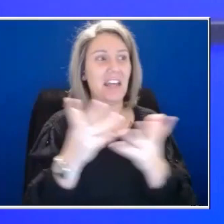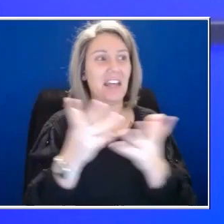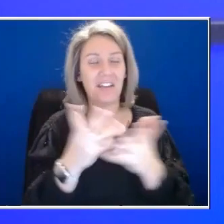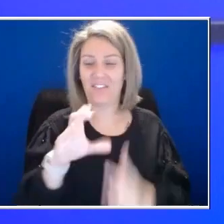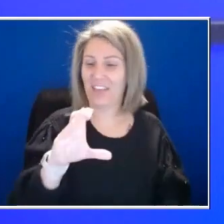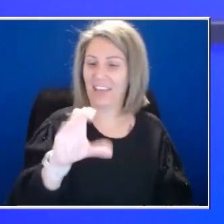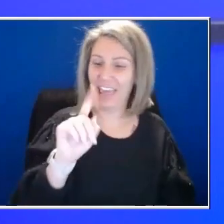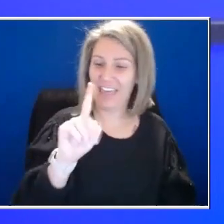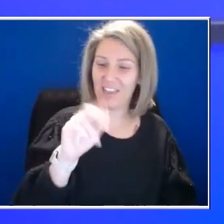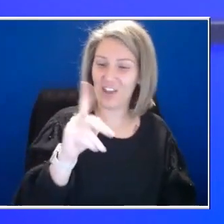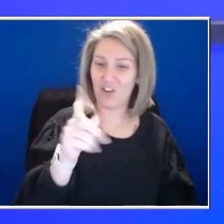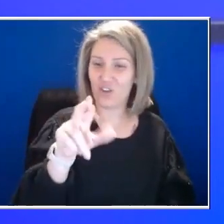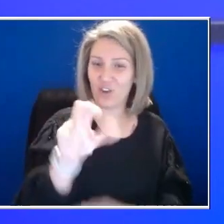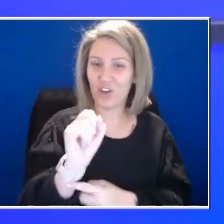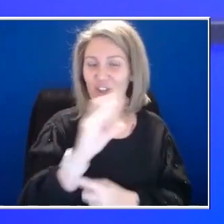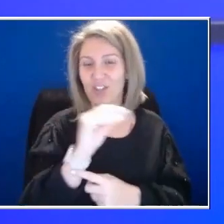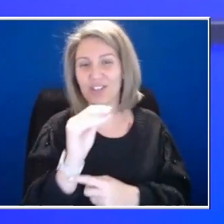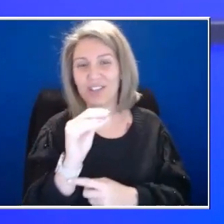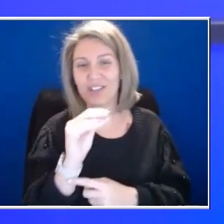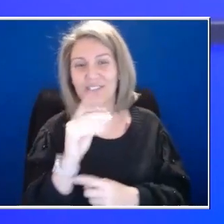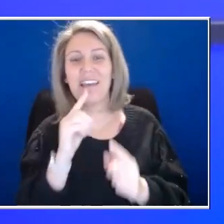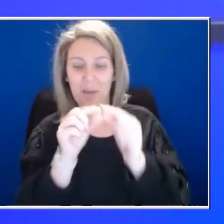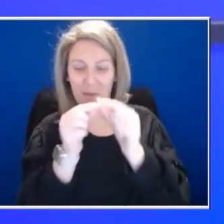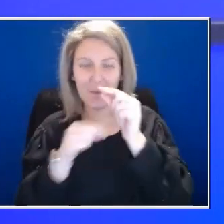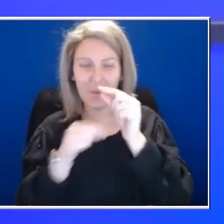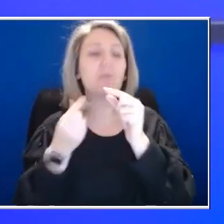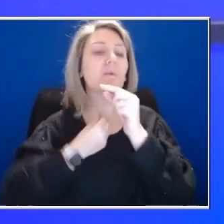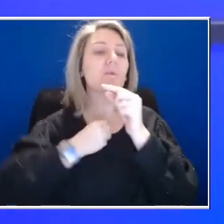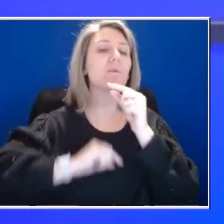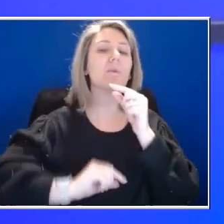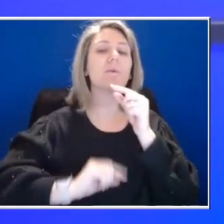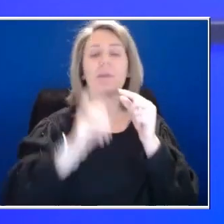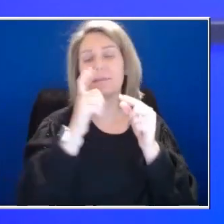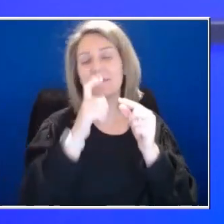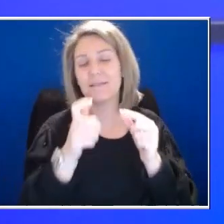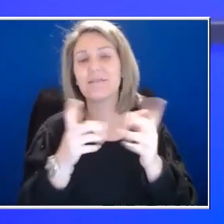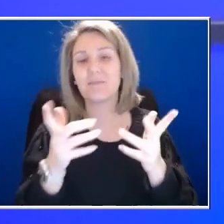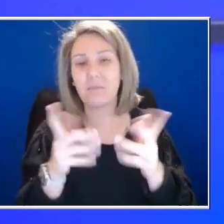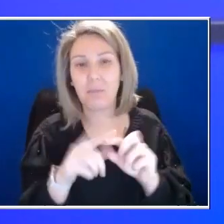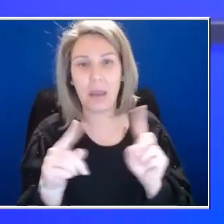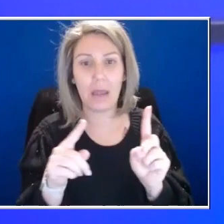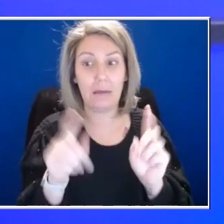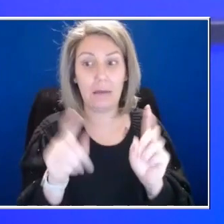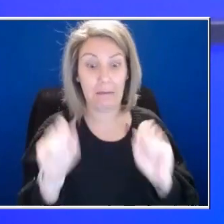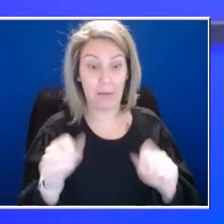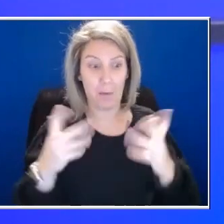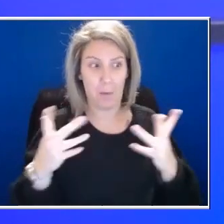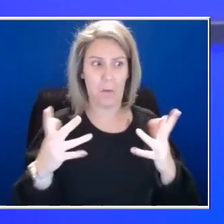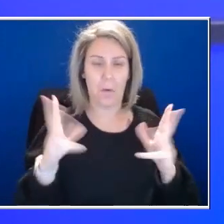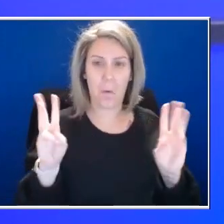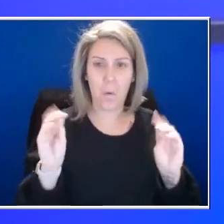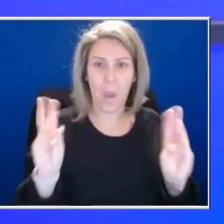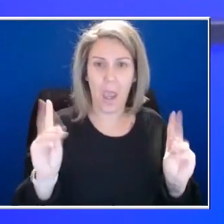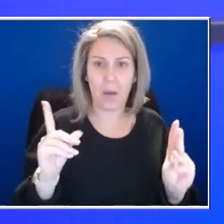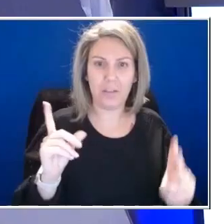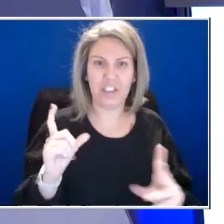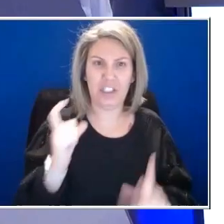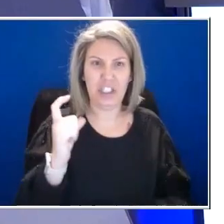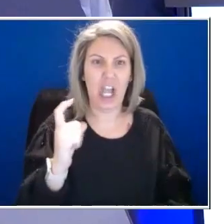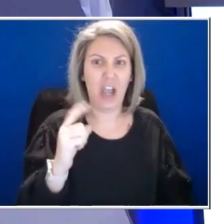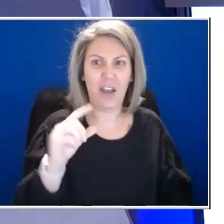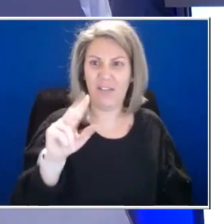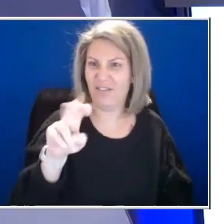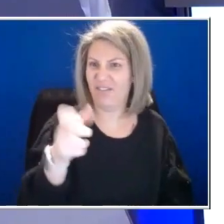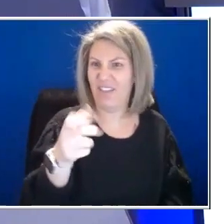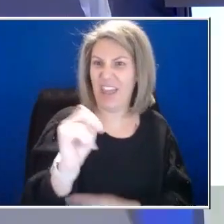so that's usually not as big of a deal, but yeah, it can be daunting knowing that all this is going to happen through the big vein in your neck. Yeah, right. Okay,